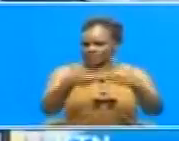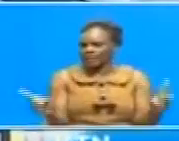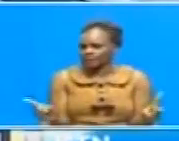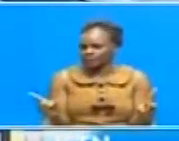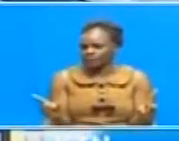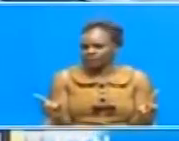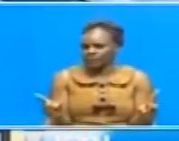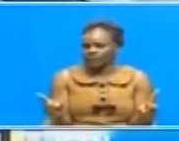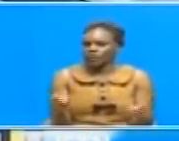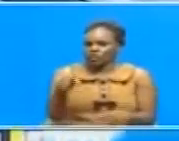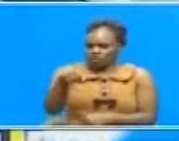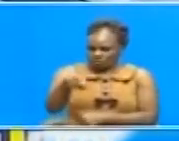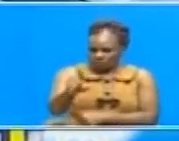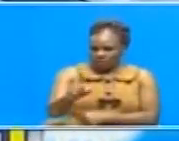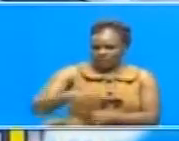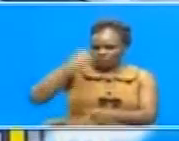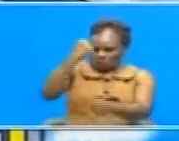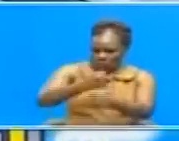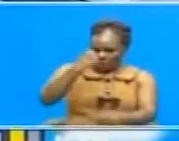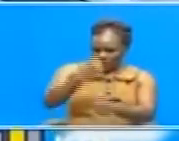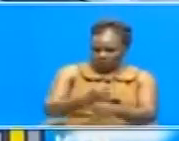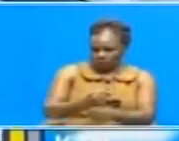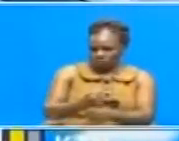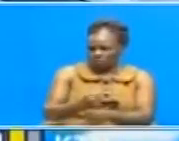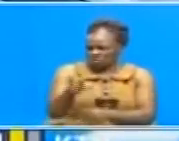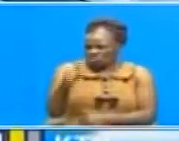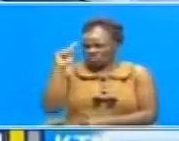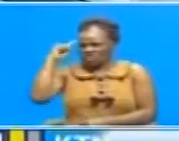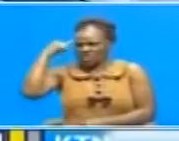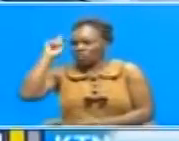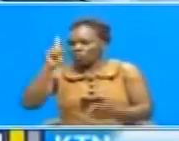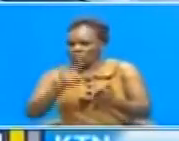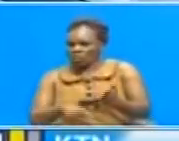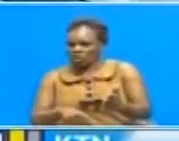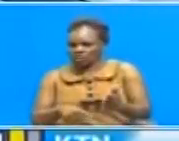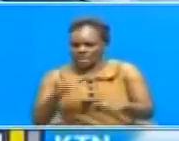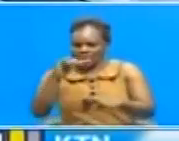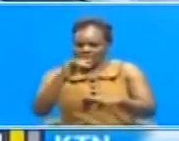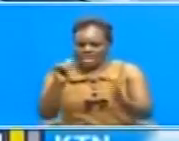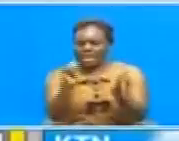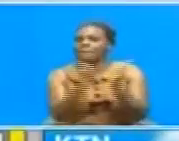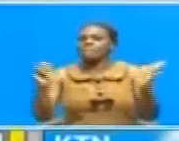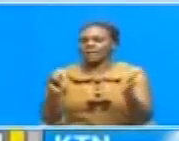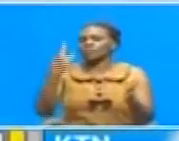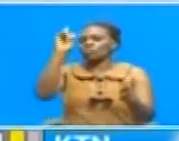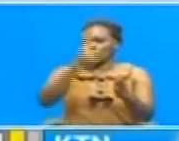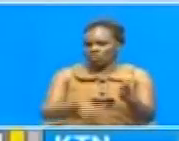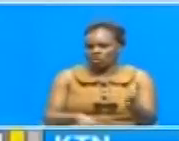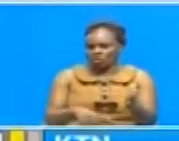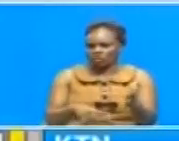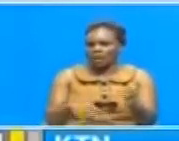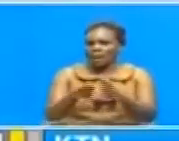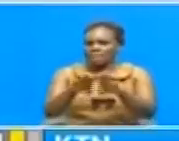Yes. Because you conducted these raids. Yes. So what do you think is going to be the impact of this? And what are the